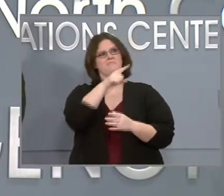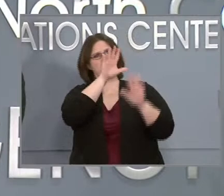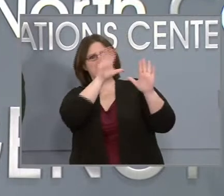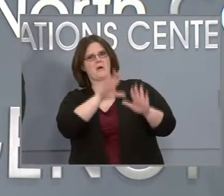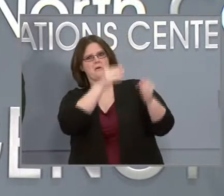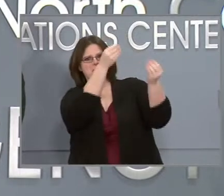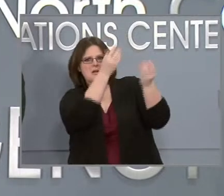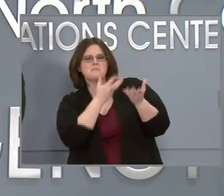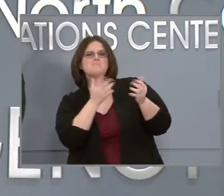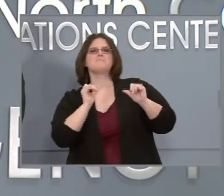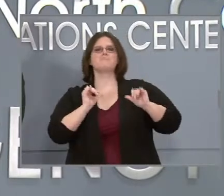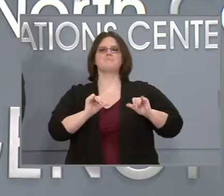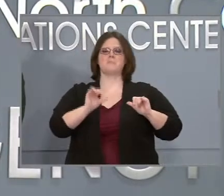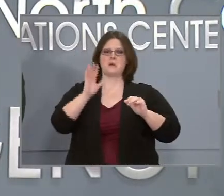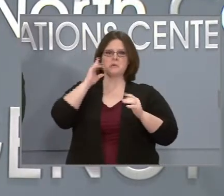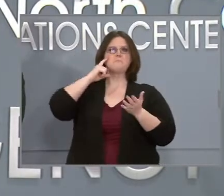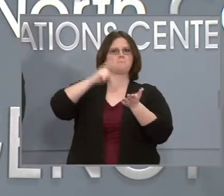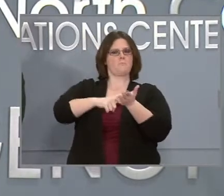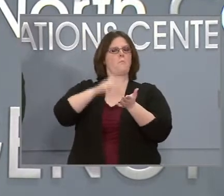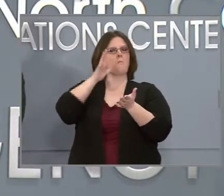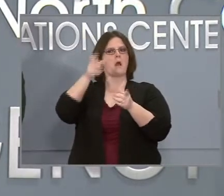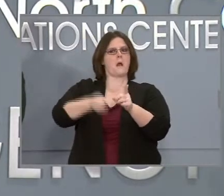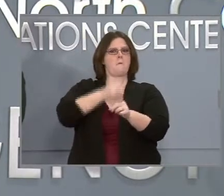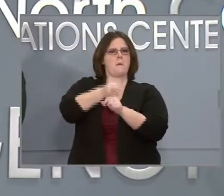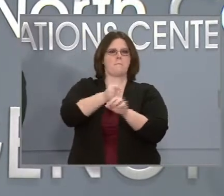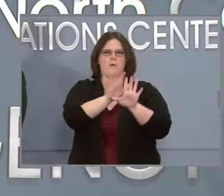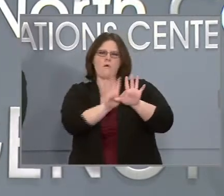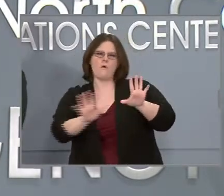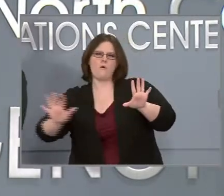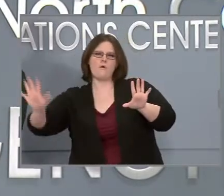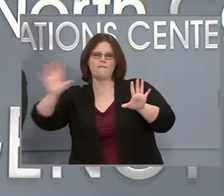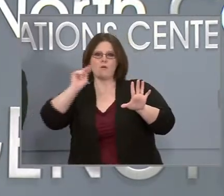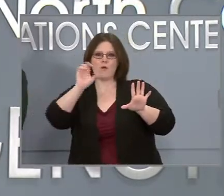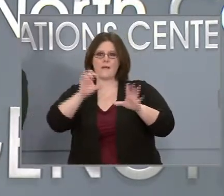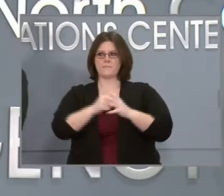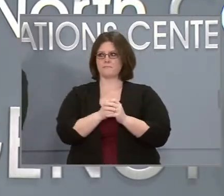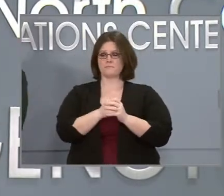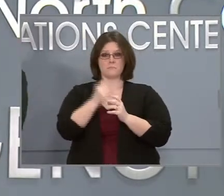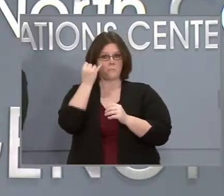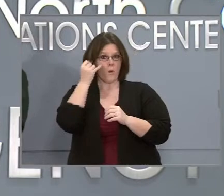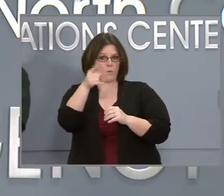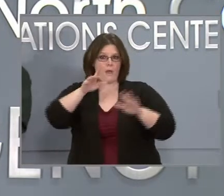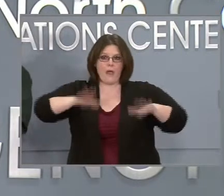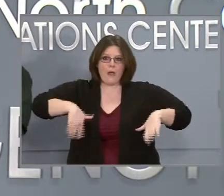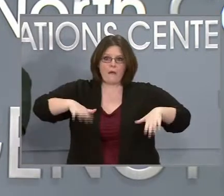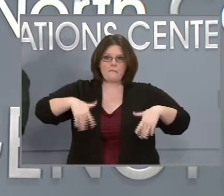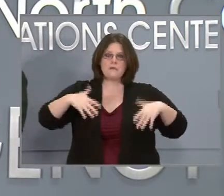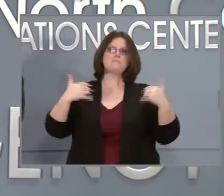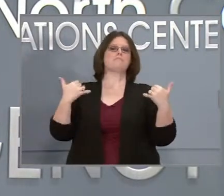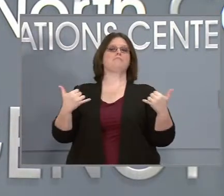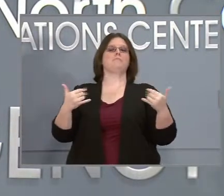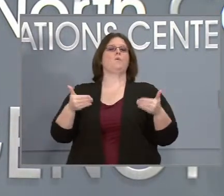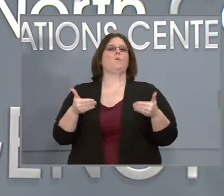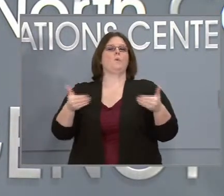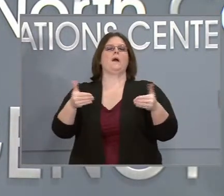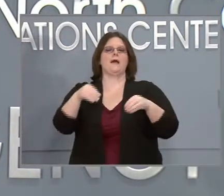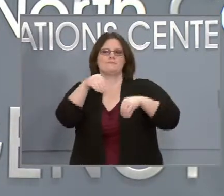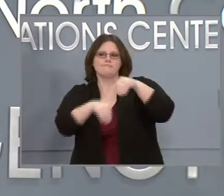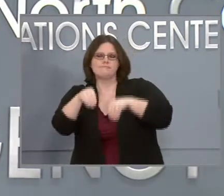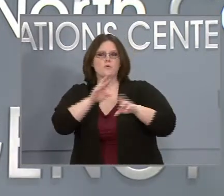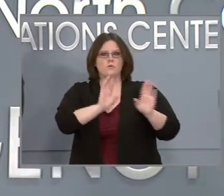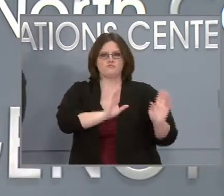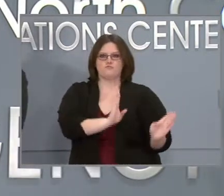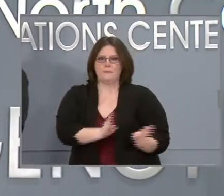impacts across our state. If you hadn't already, now is the time to get prepared. This storm is a menace.